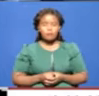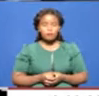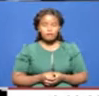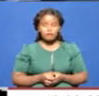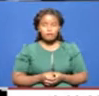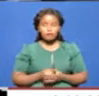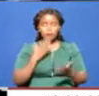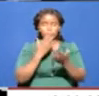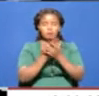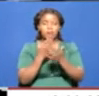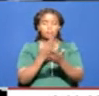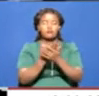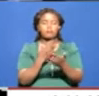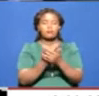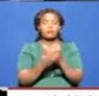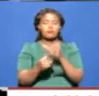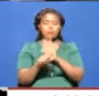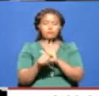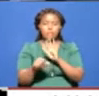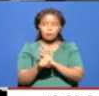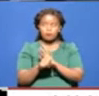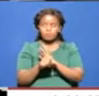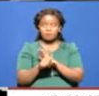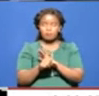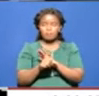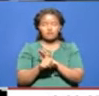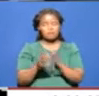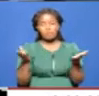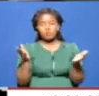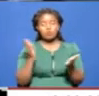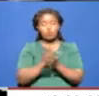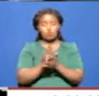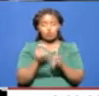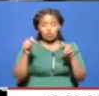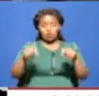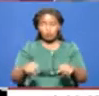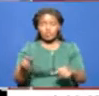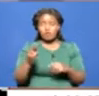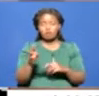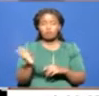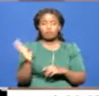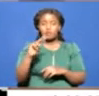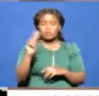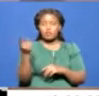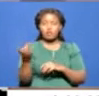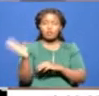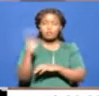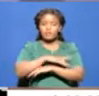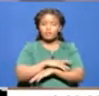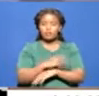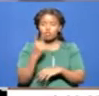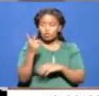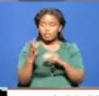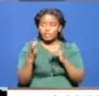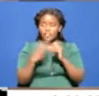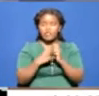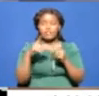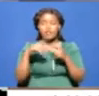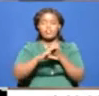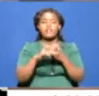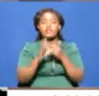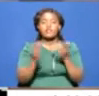thank you very much, Timothy Kipunusu, back there in Broadcasting House. It is day two of the 28th Engineers Conference taking place here